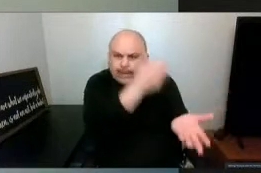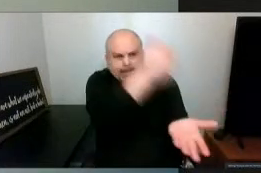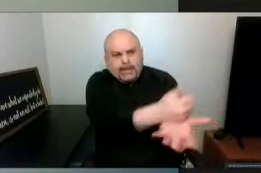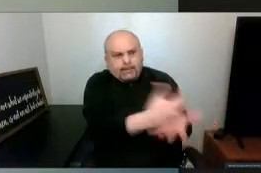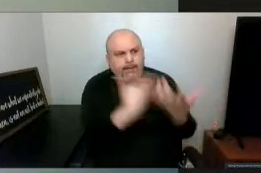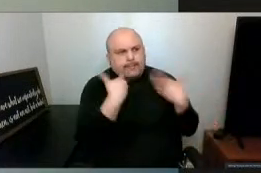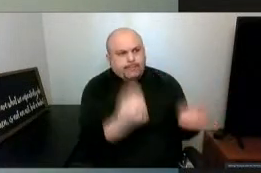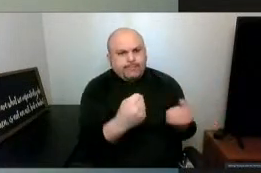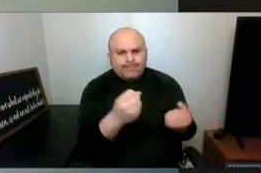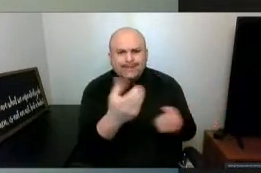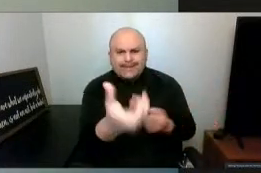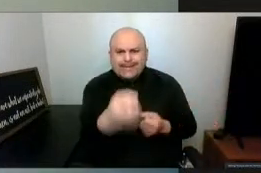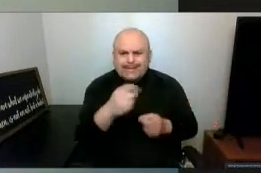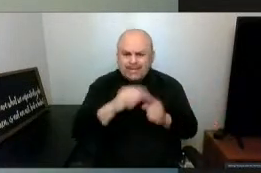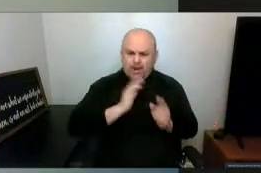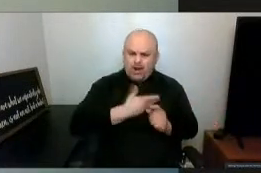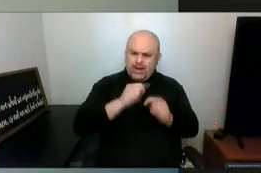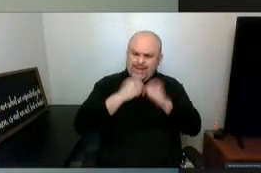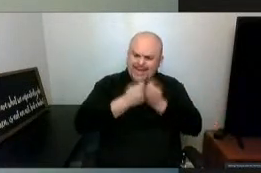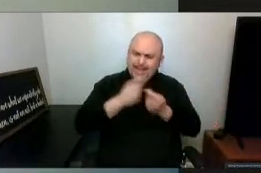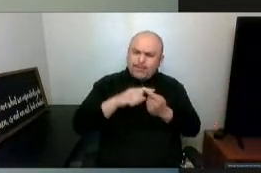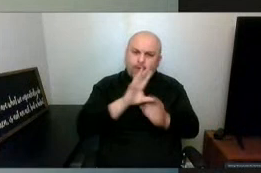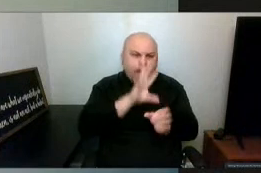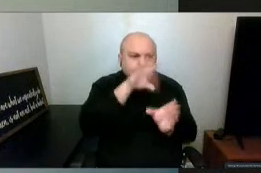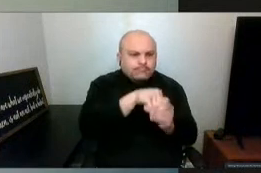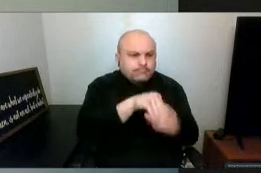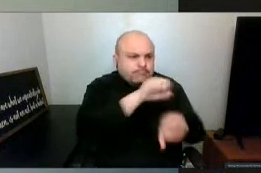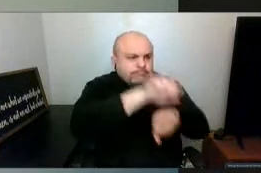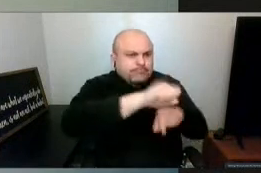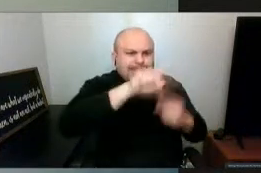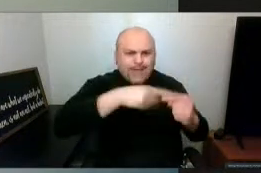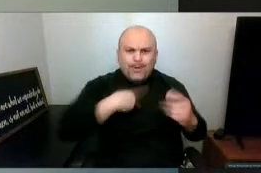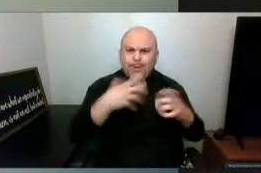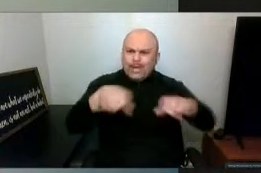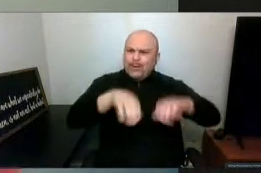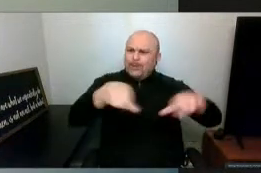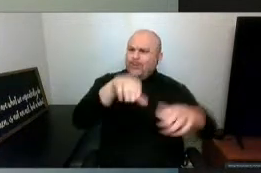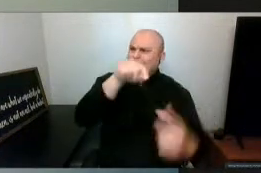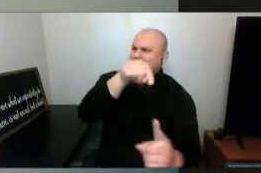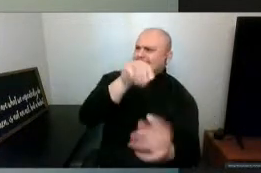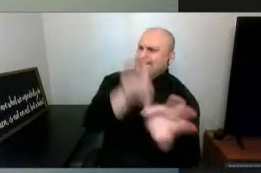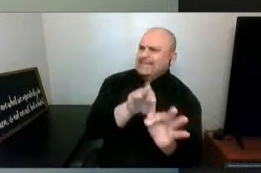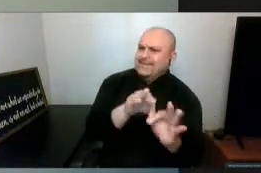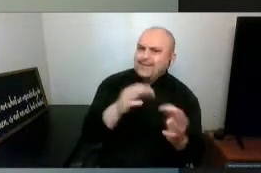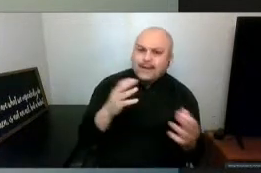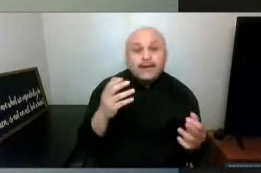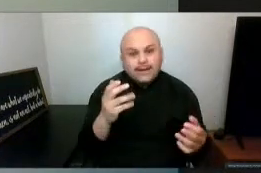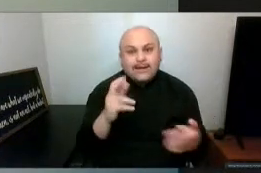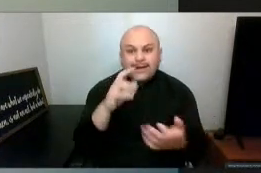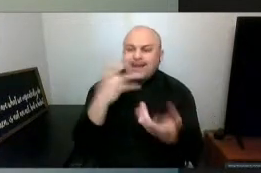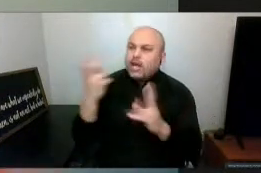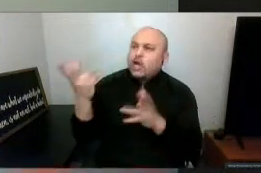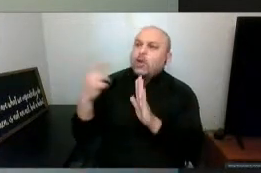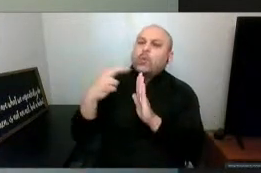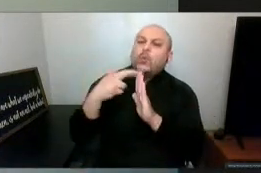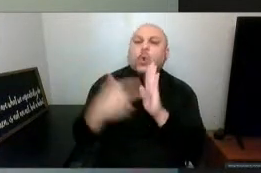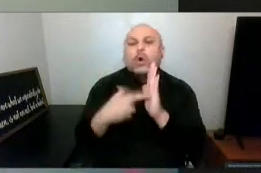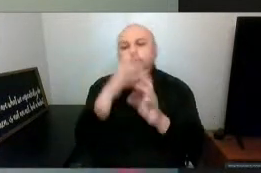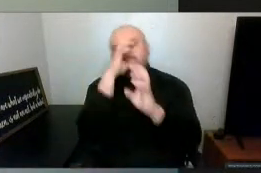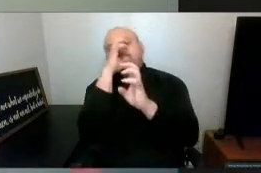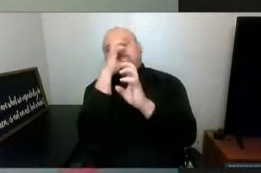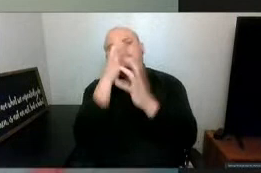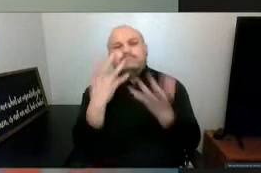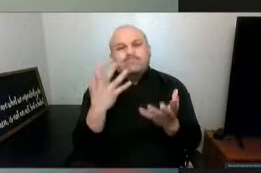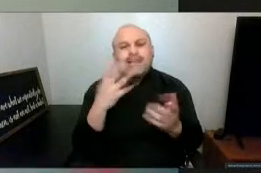help with the engagement work that we want to do. And this rule about this, as a general